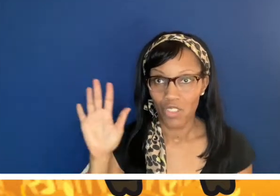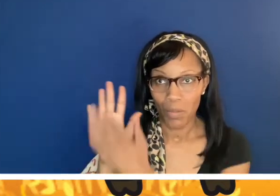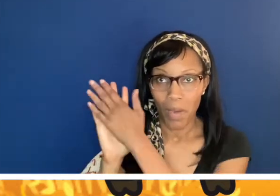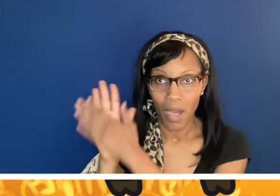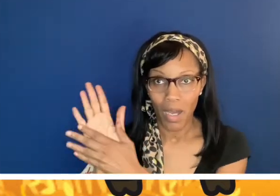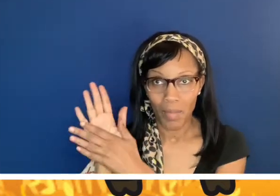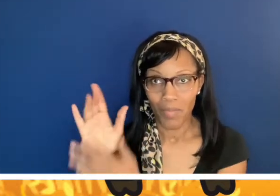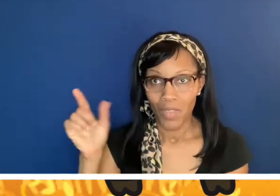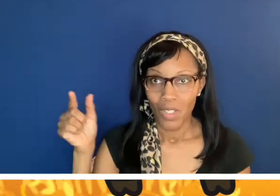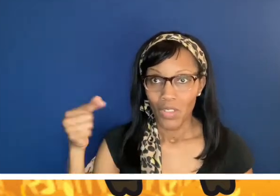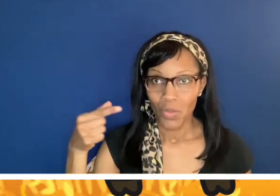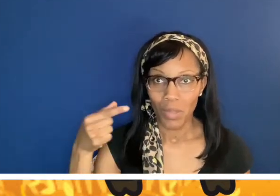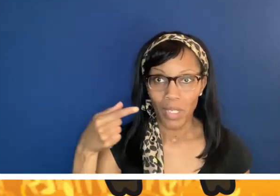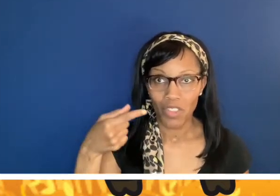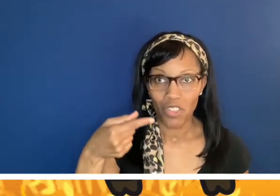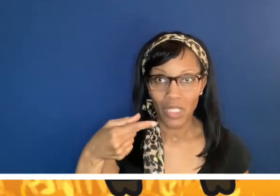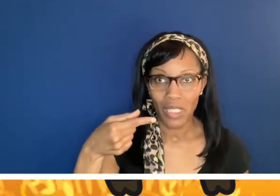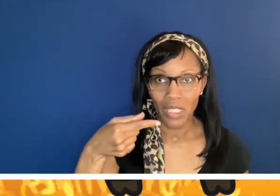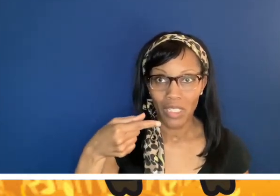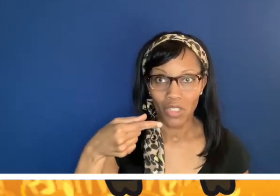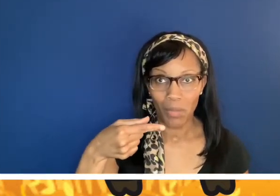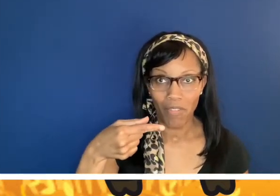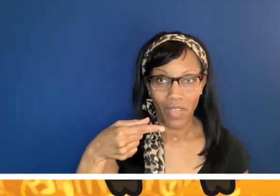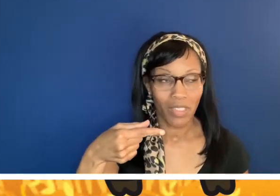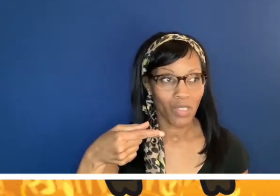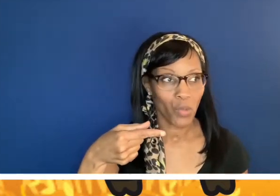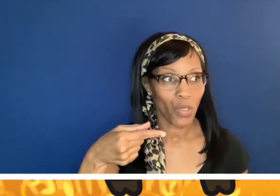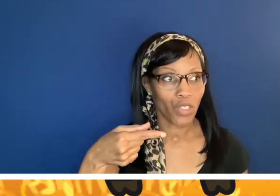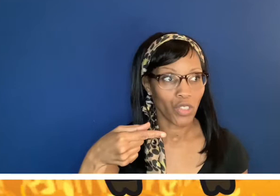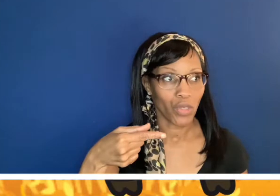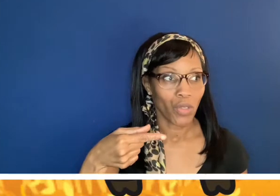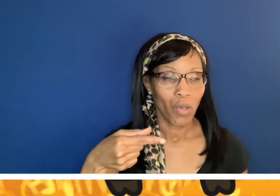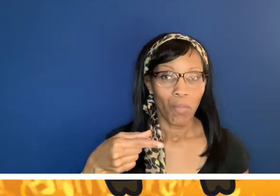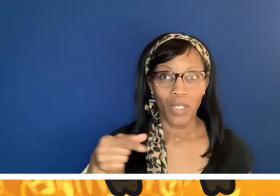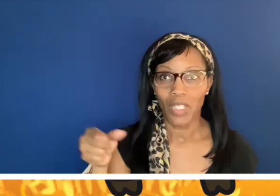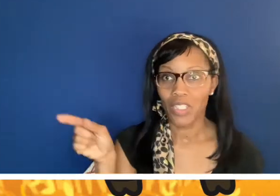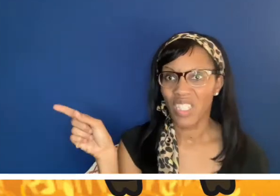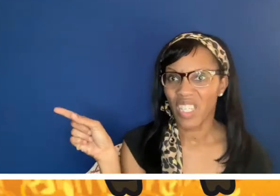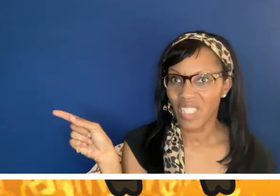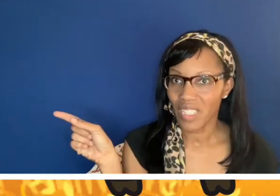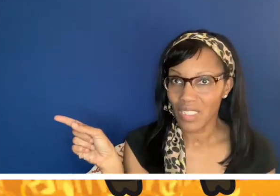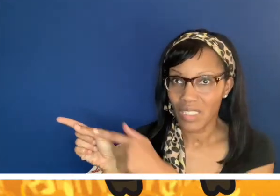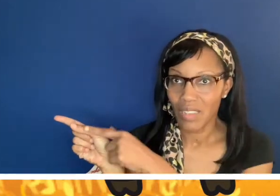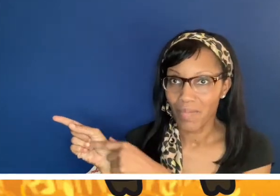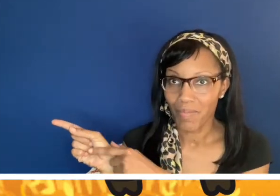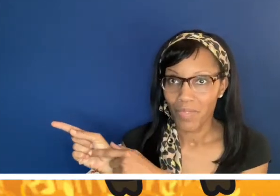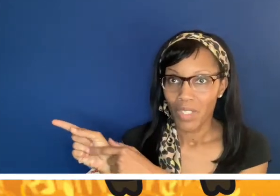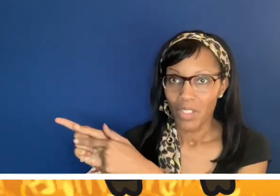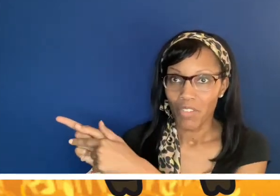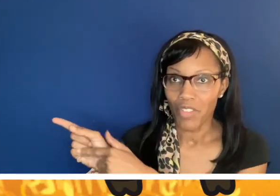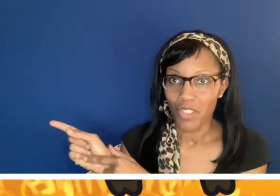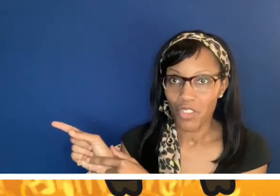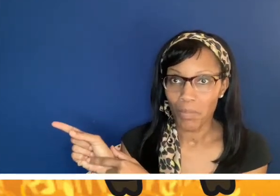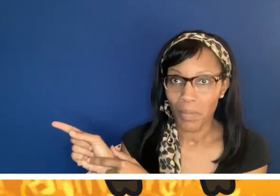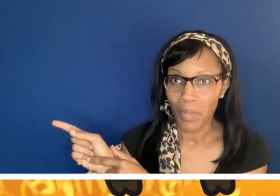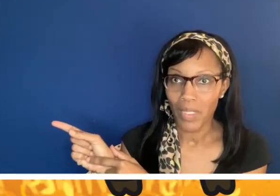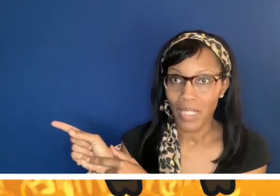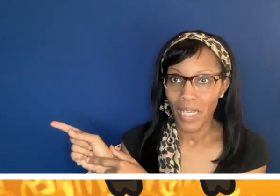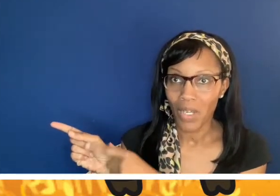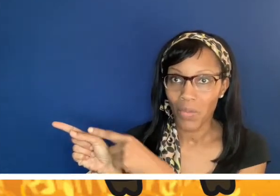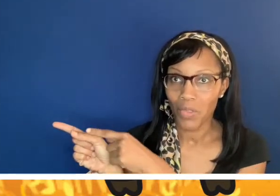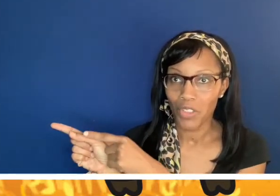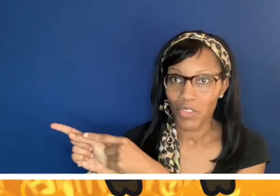in. This is your palm. So when you make G, it should be facing towards you, but it looks like this. Your fingers should be